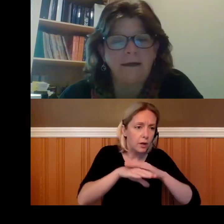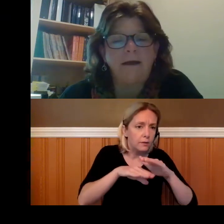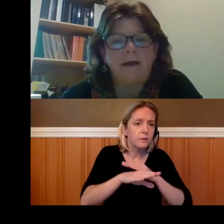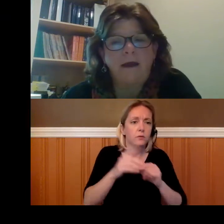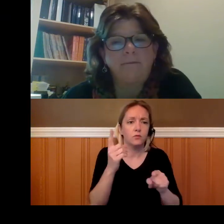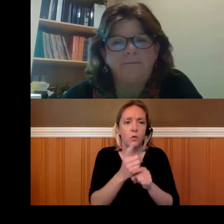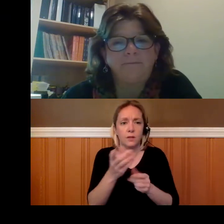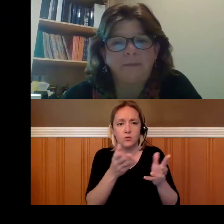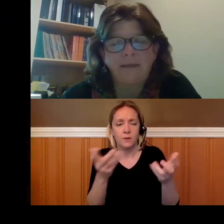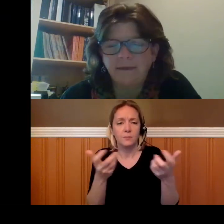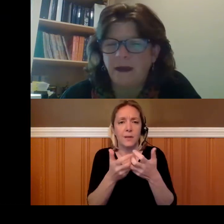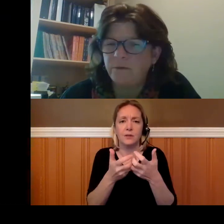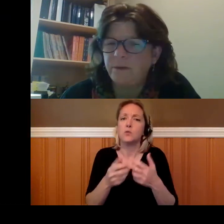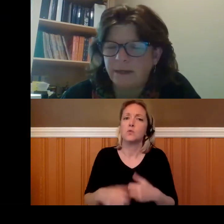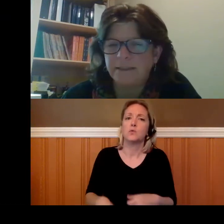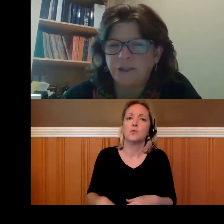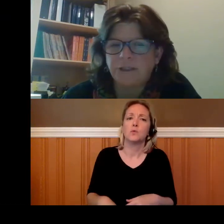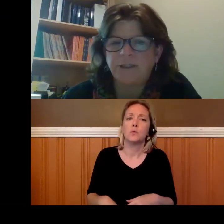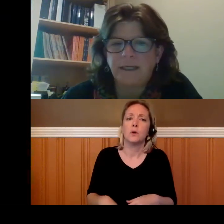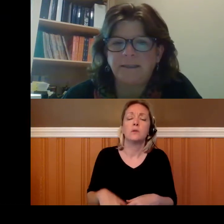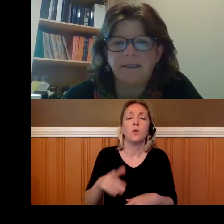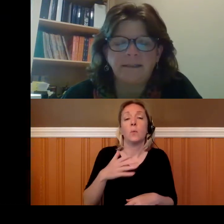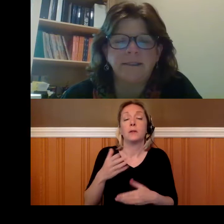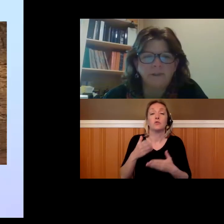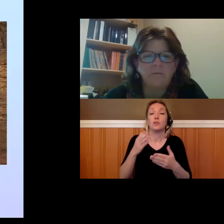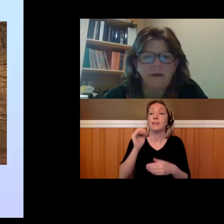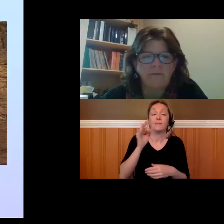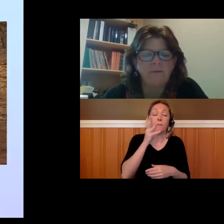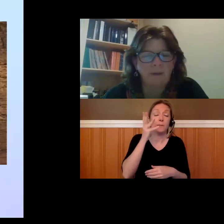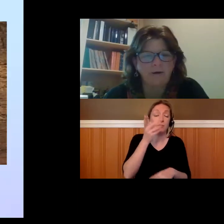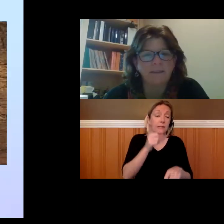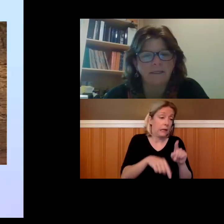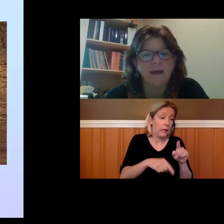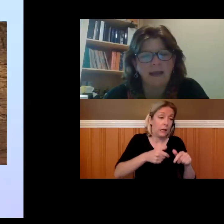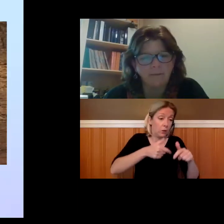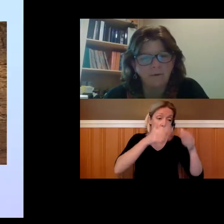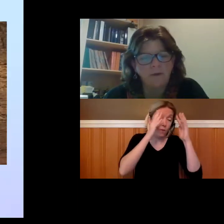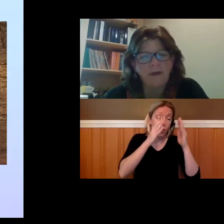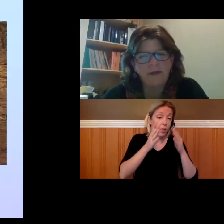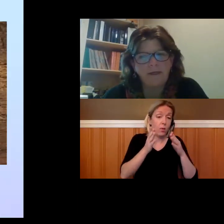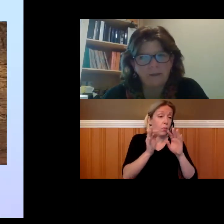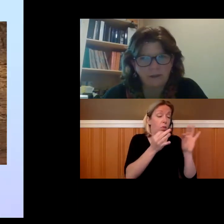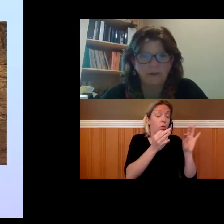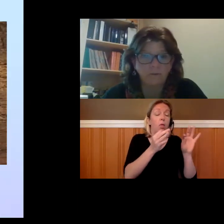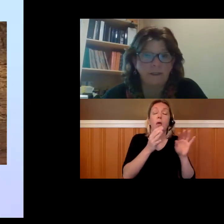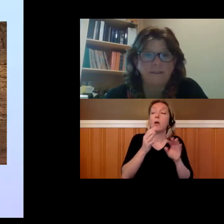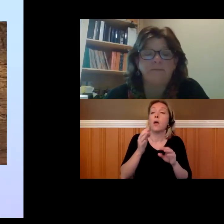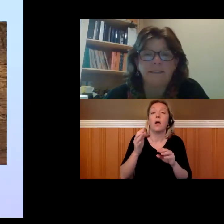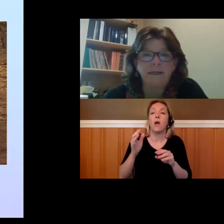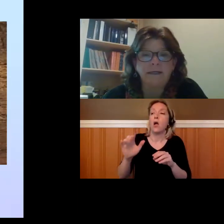think that would be my suggestion. Is there someone, if the parent's not able to do what needs to be done, is